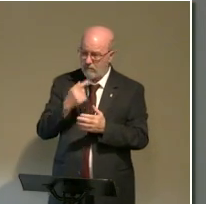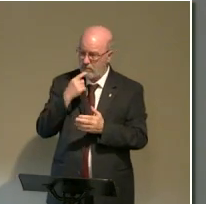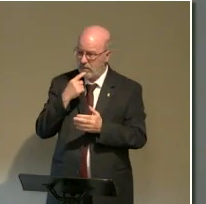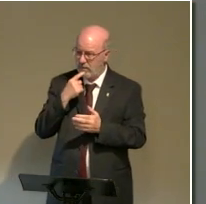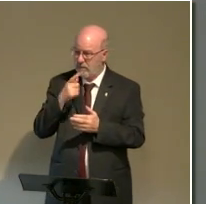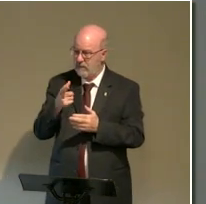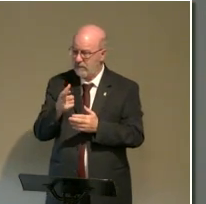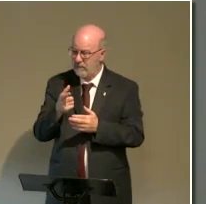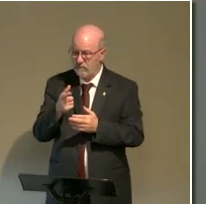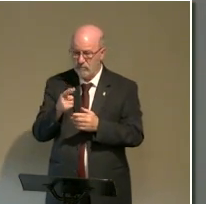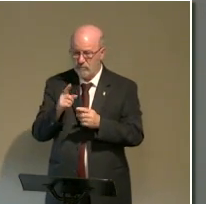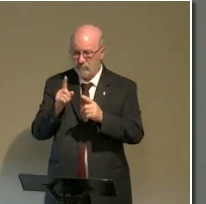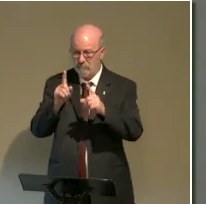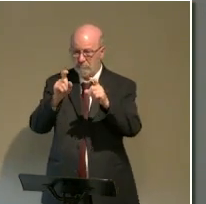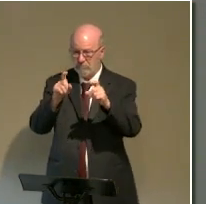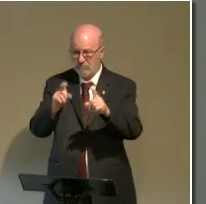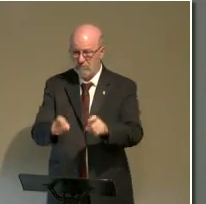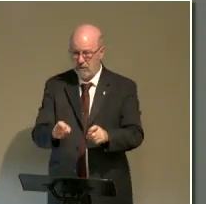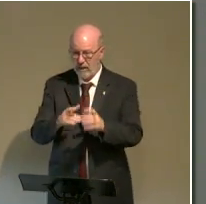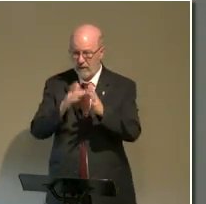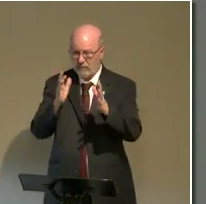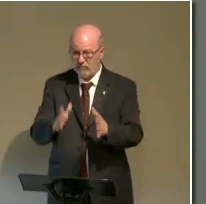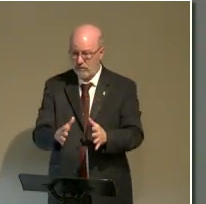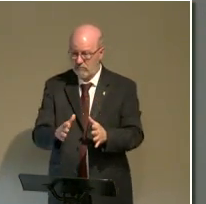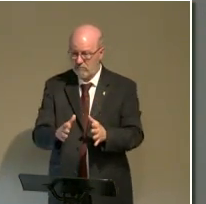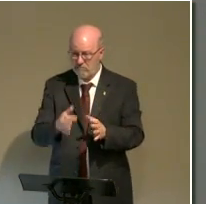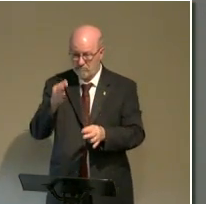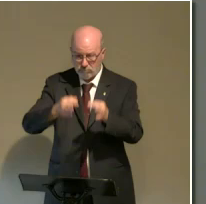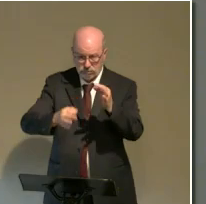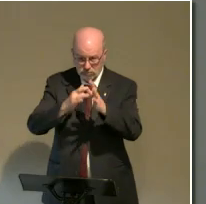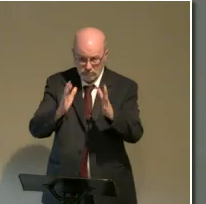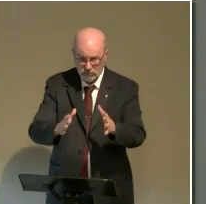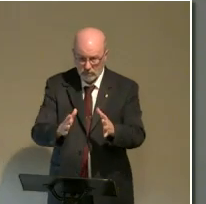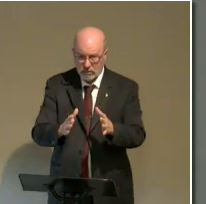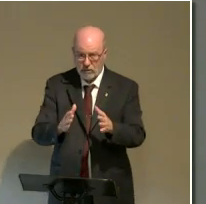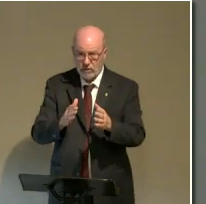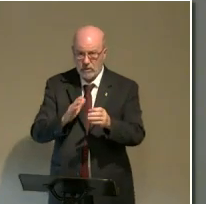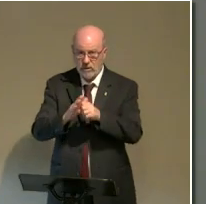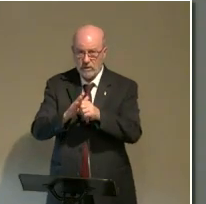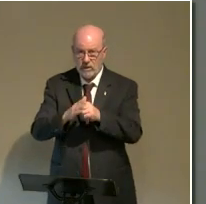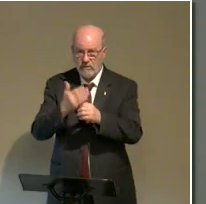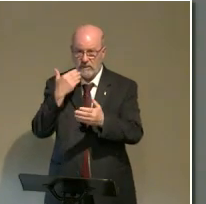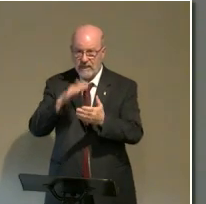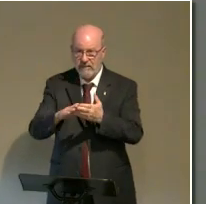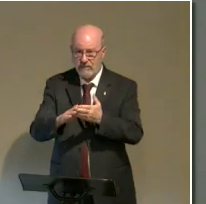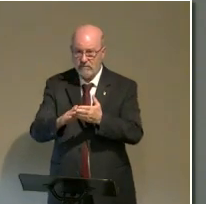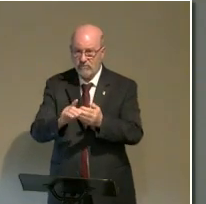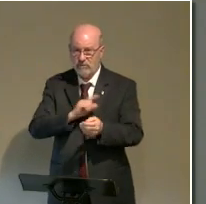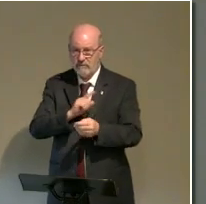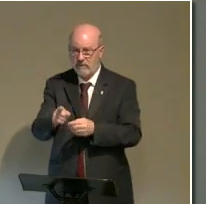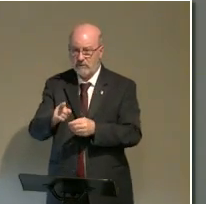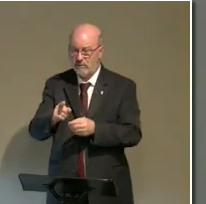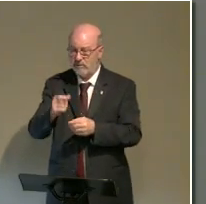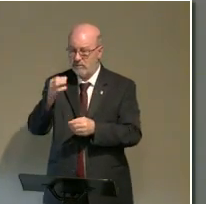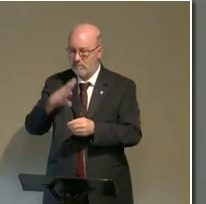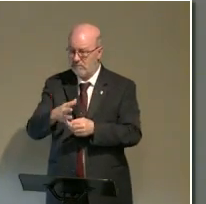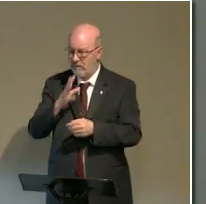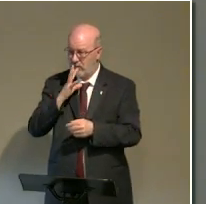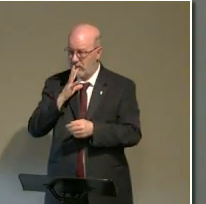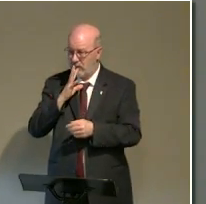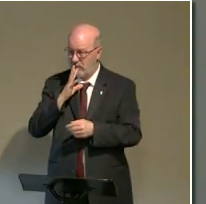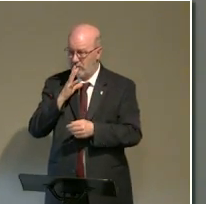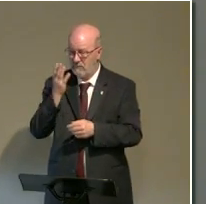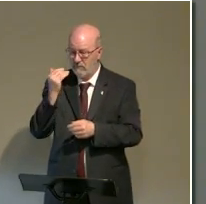you're tried as a Christian, is there enough evidence to convict you? You've heard that before. Pastors mentioned it before, not that long